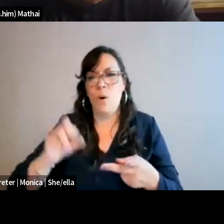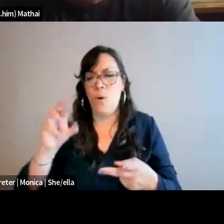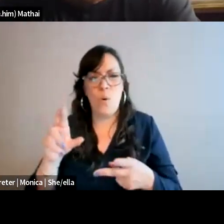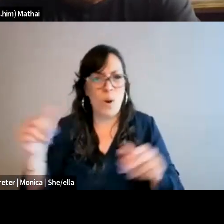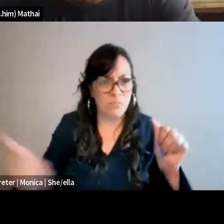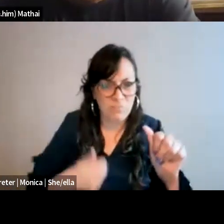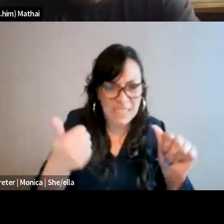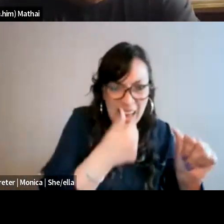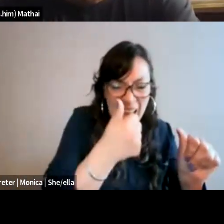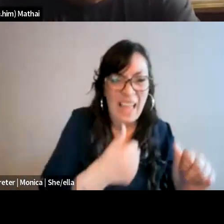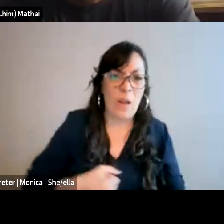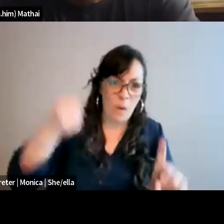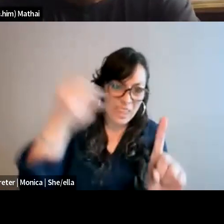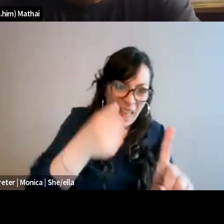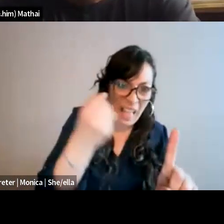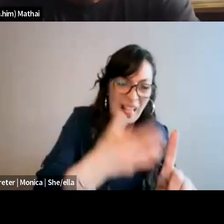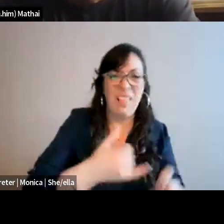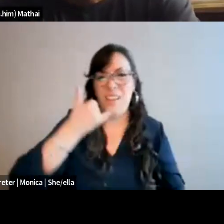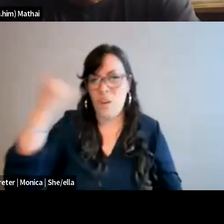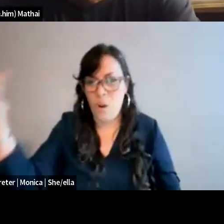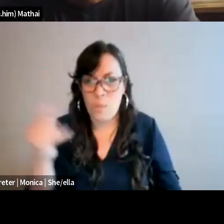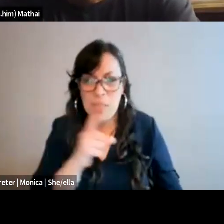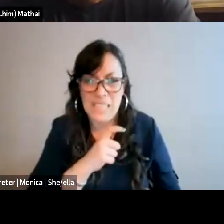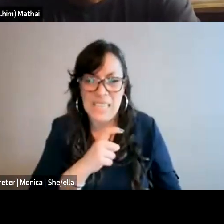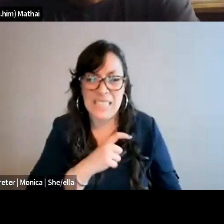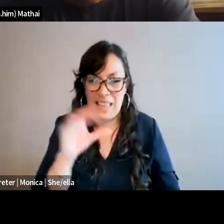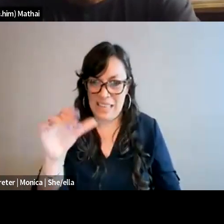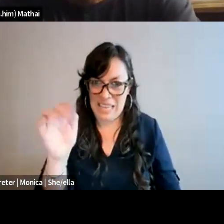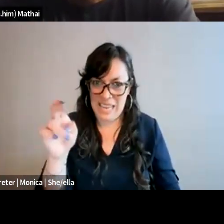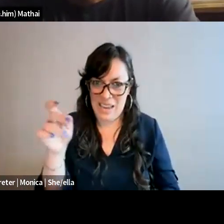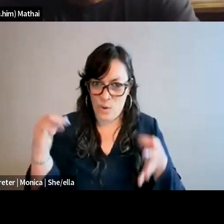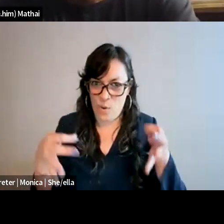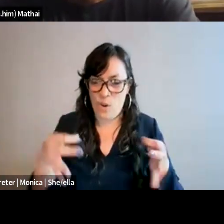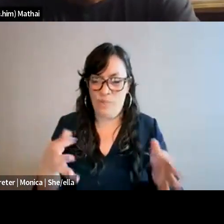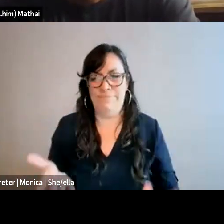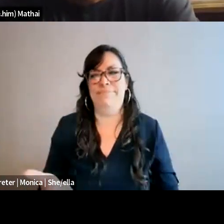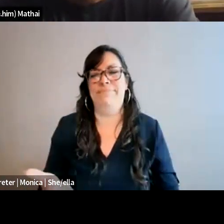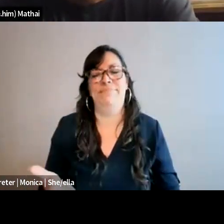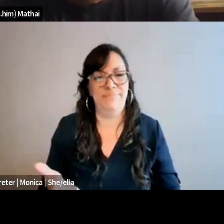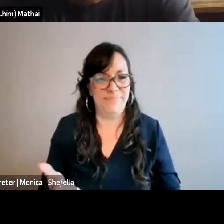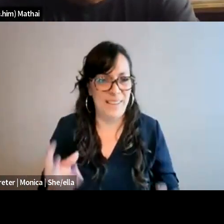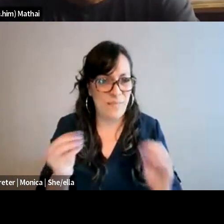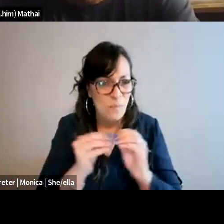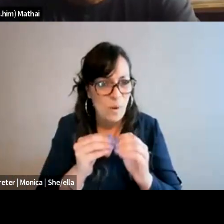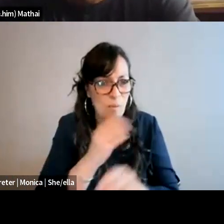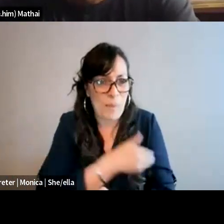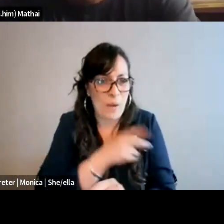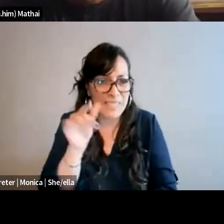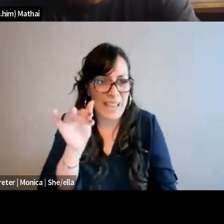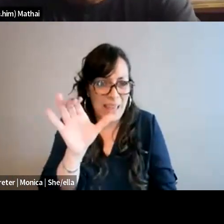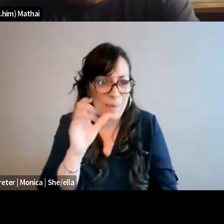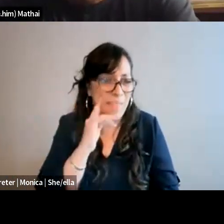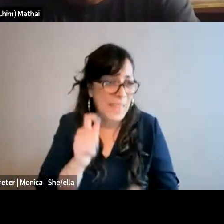out and attack unhoused people, call the police. And then with this care court situation, now they have more of a power dynamic that they could call